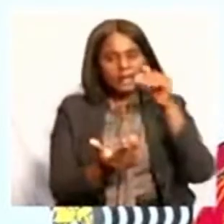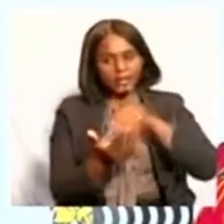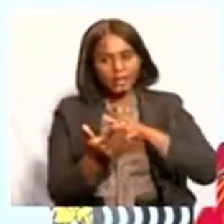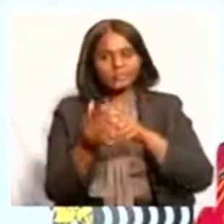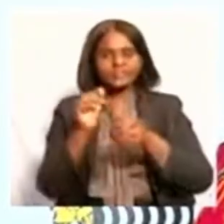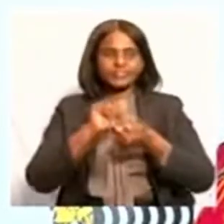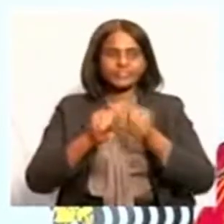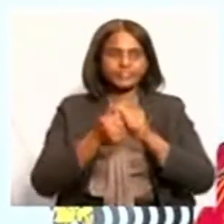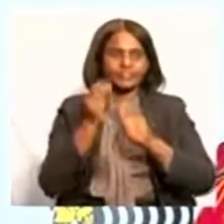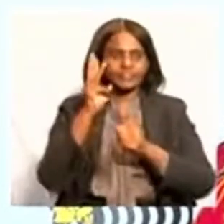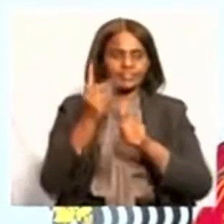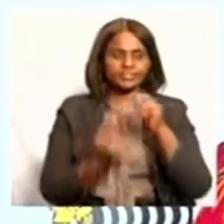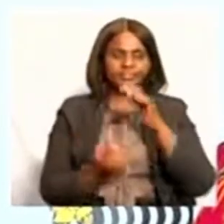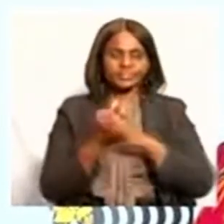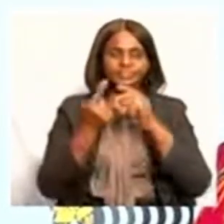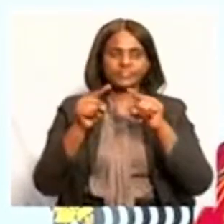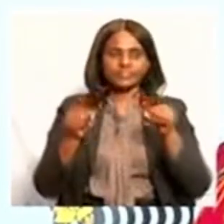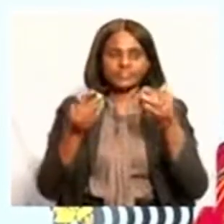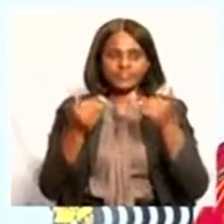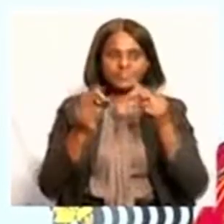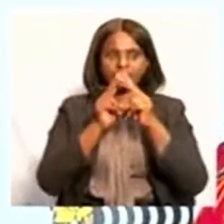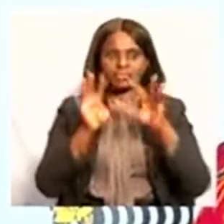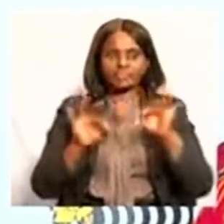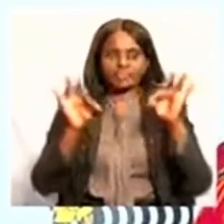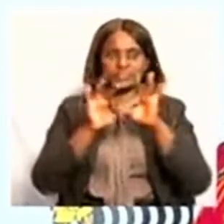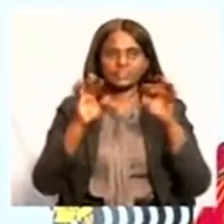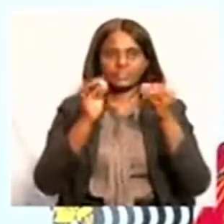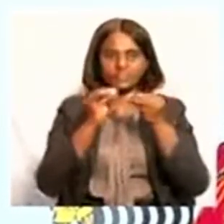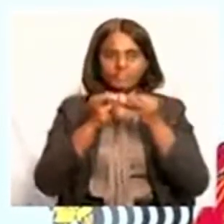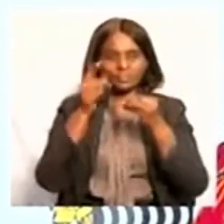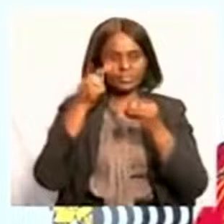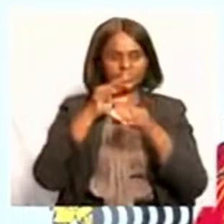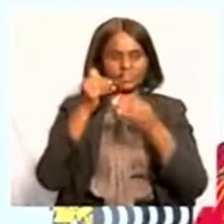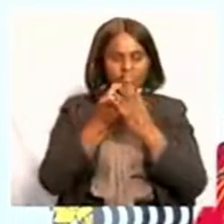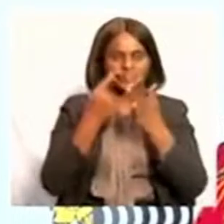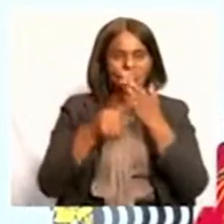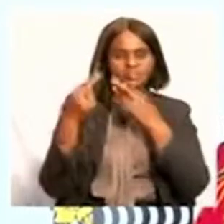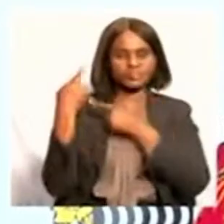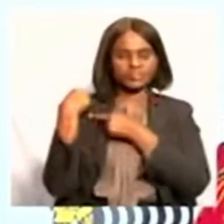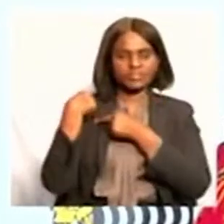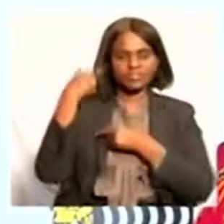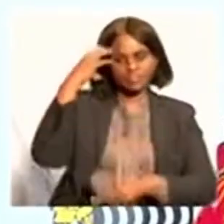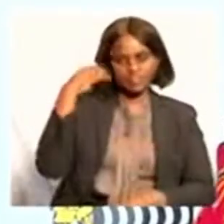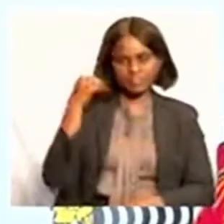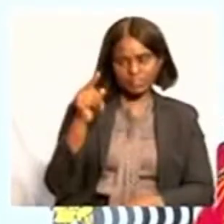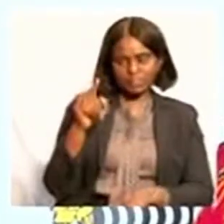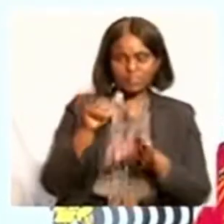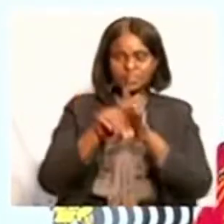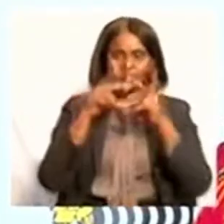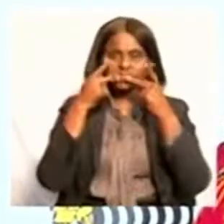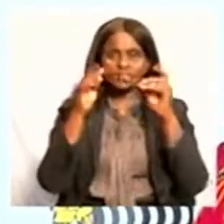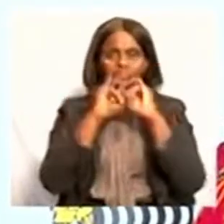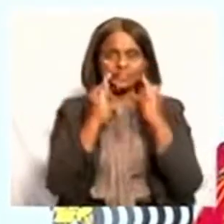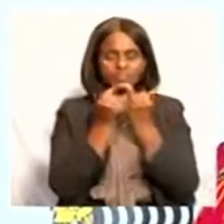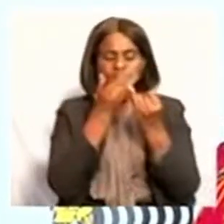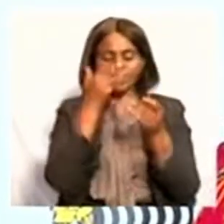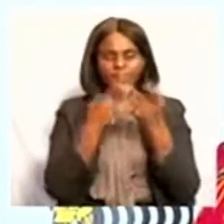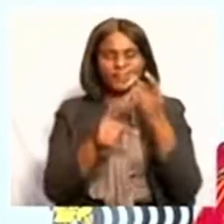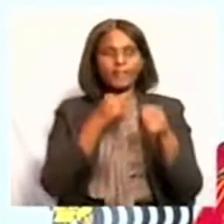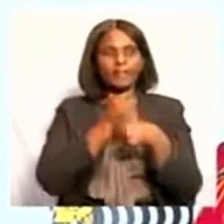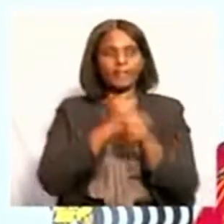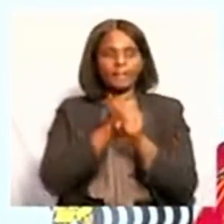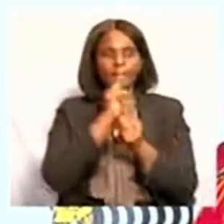will arise. So it is important for the responsible officers in these public institutions to ensure that